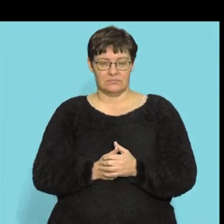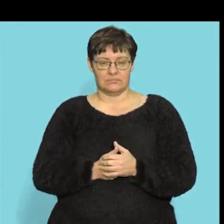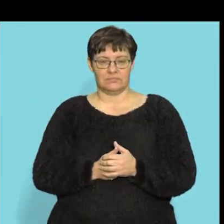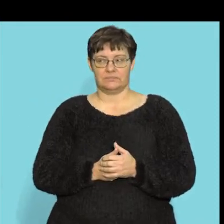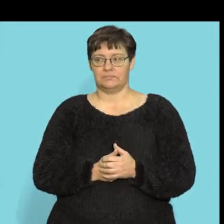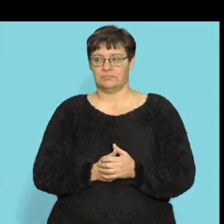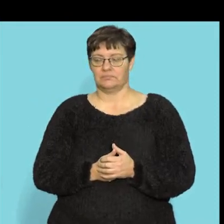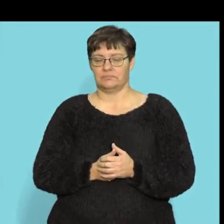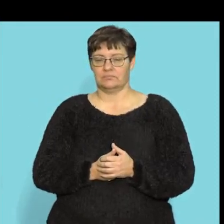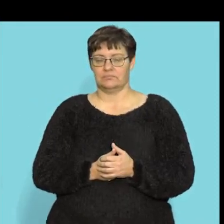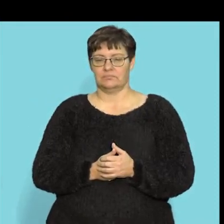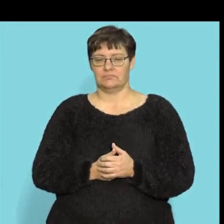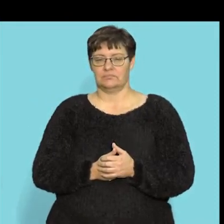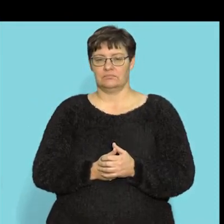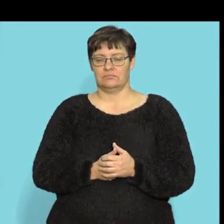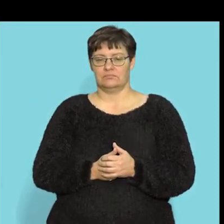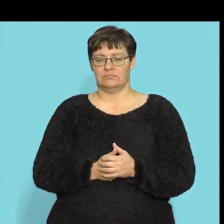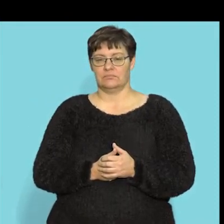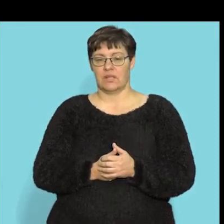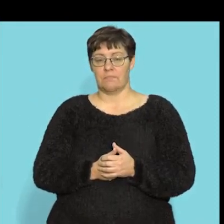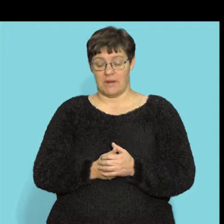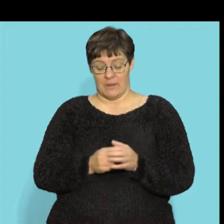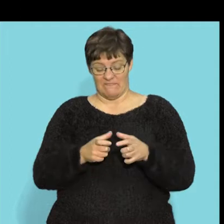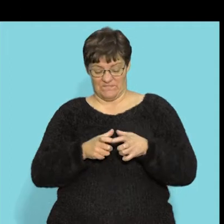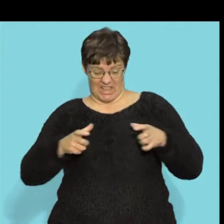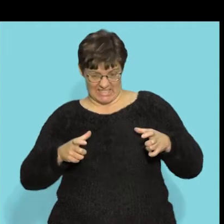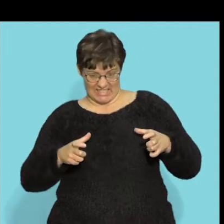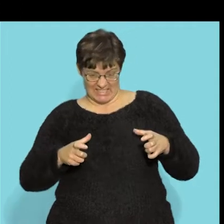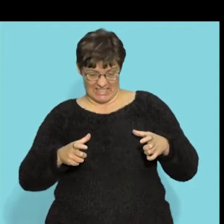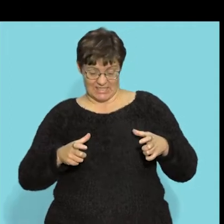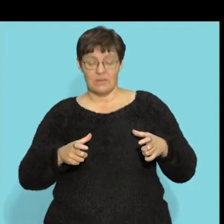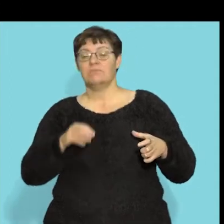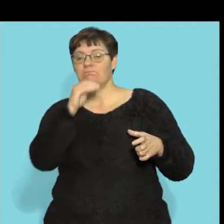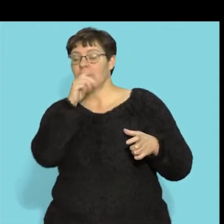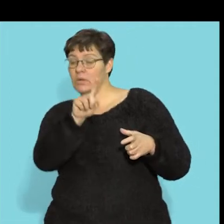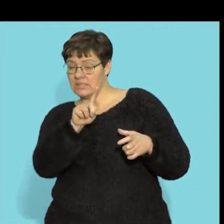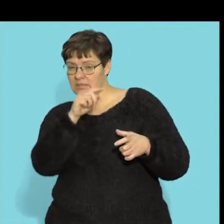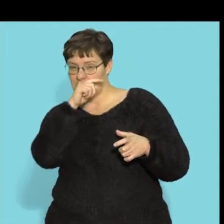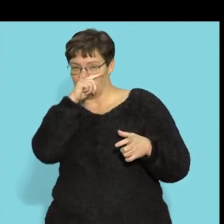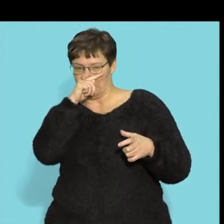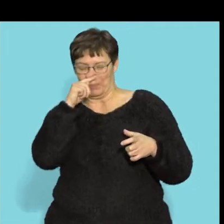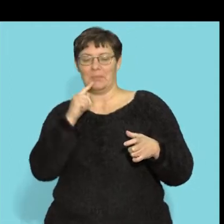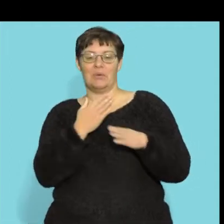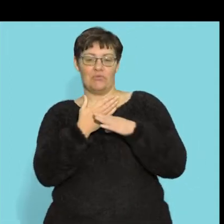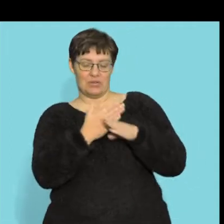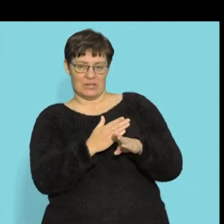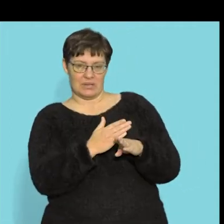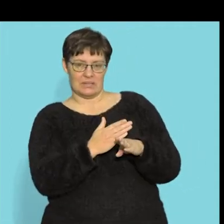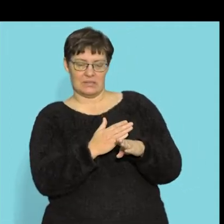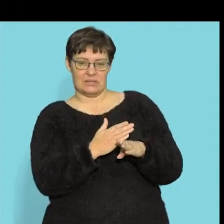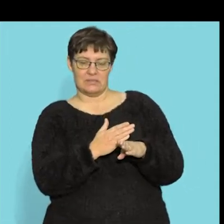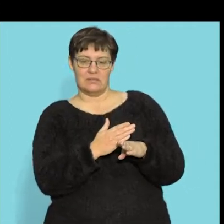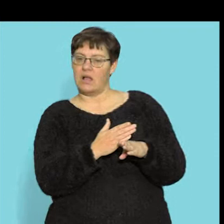Now, if there's a greater diameter, what does it mean? It means that there's gonna be less opposition because